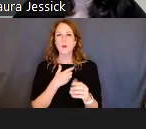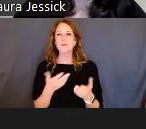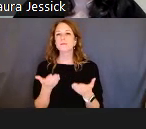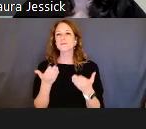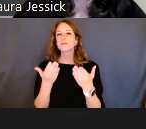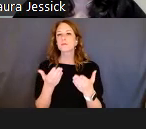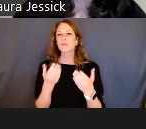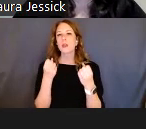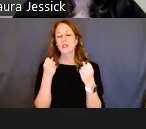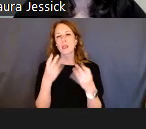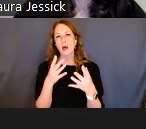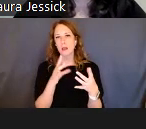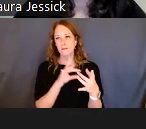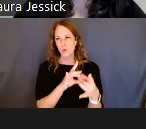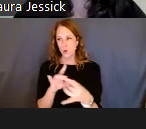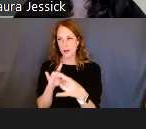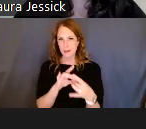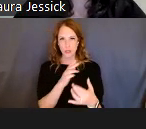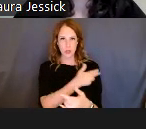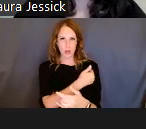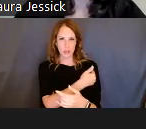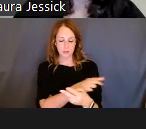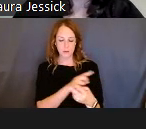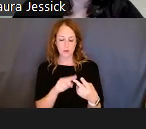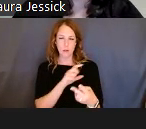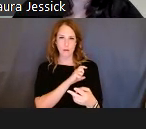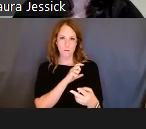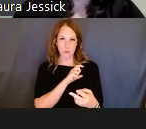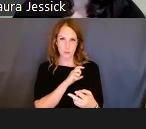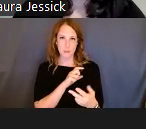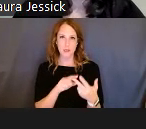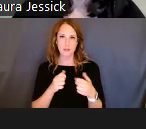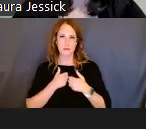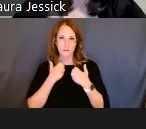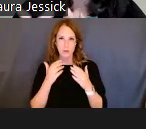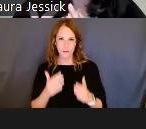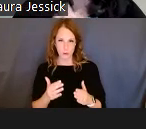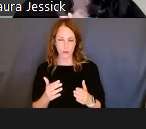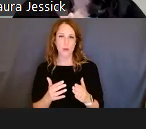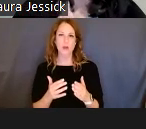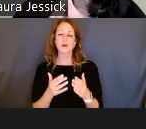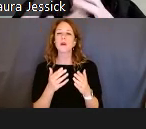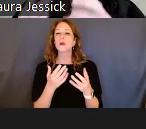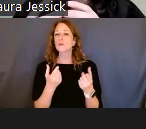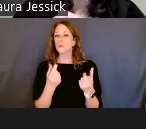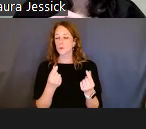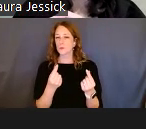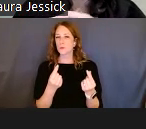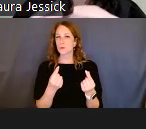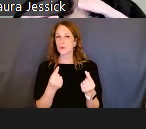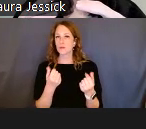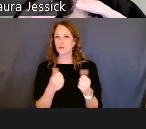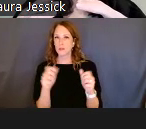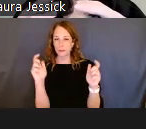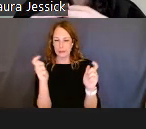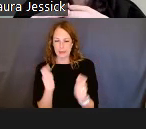a lot of coordinating between the hospital and the law enforcement agency and the survivor. What would have to be done was try and narrow